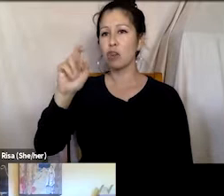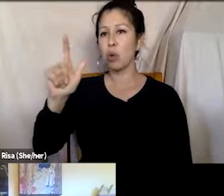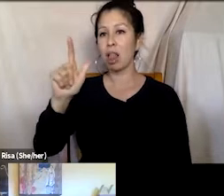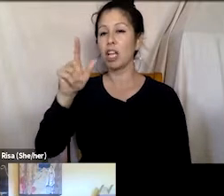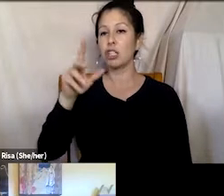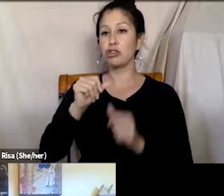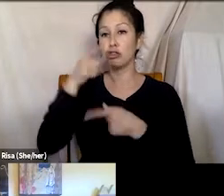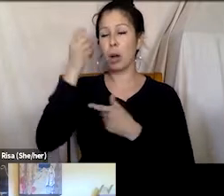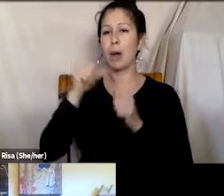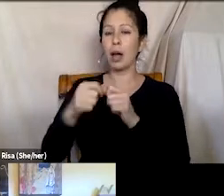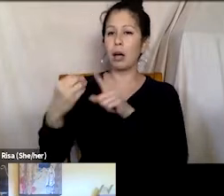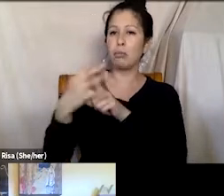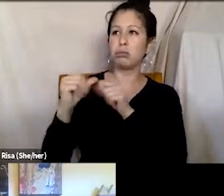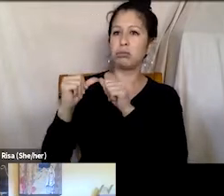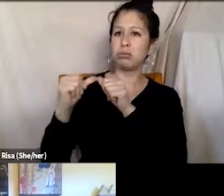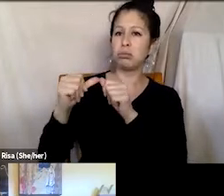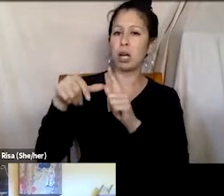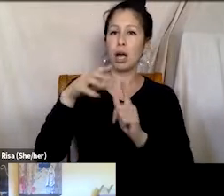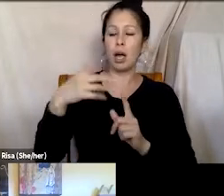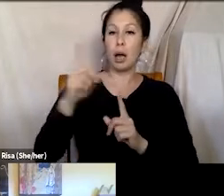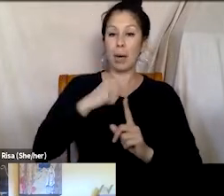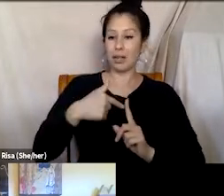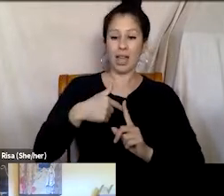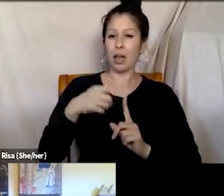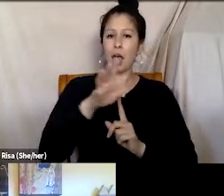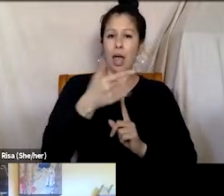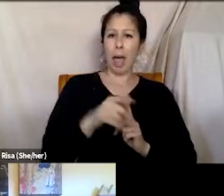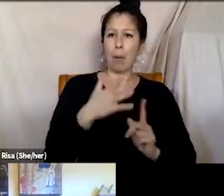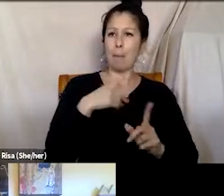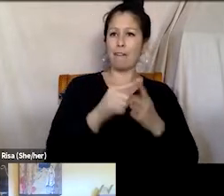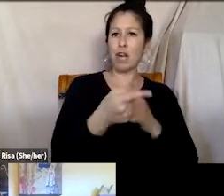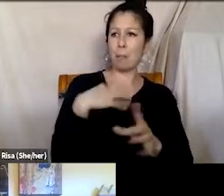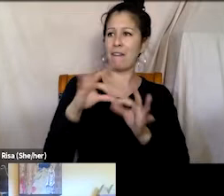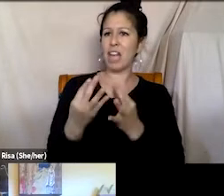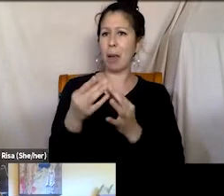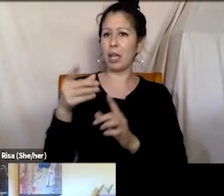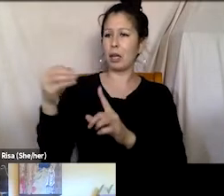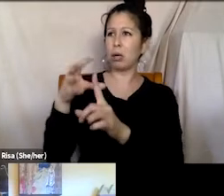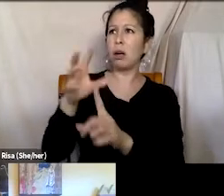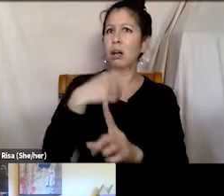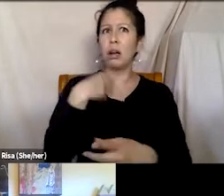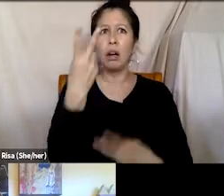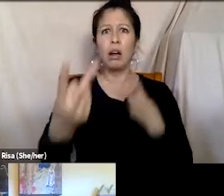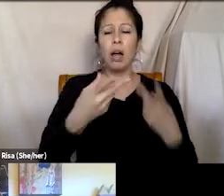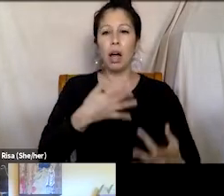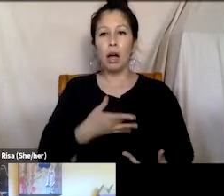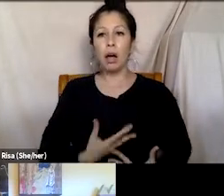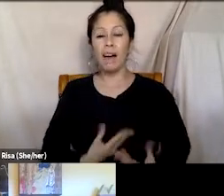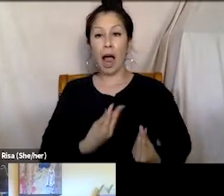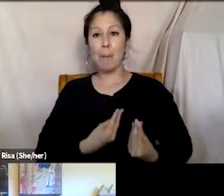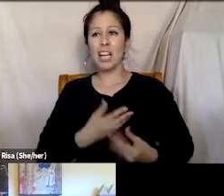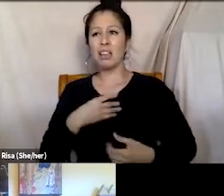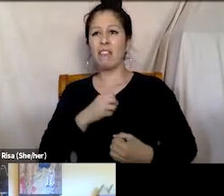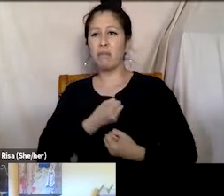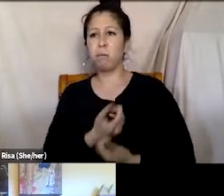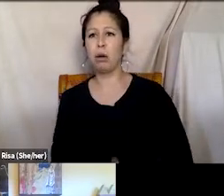the prolonged exposure to other people's trauma. And this may lead to compassion, fatigue, or burnout. And as probably most of you